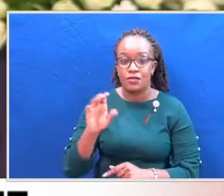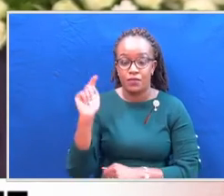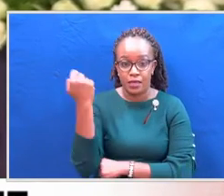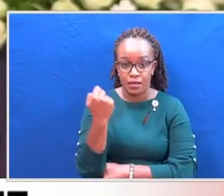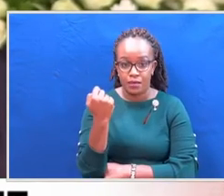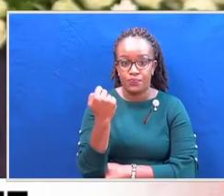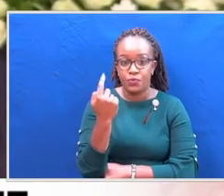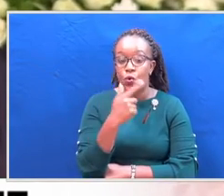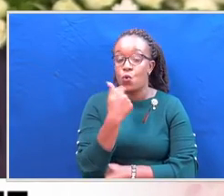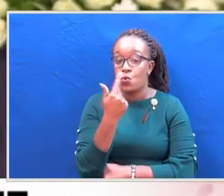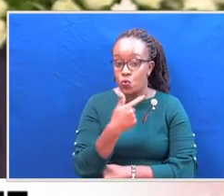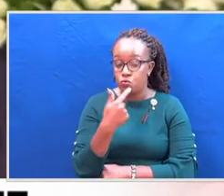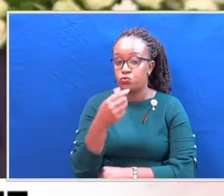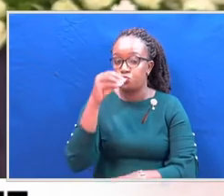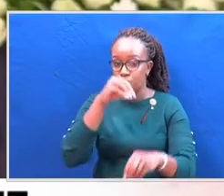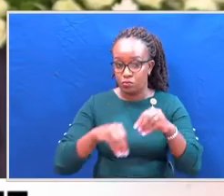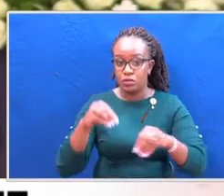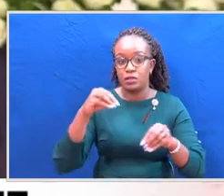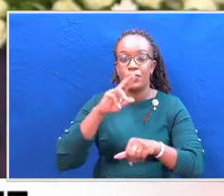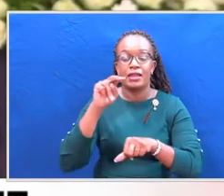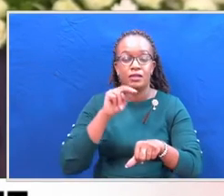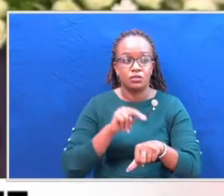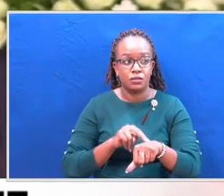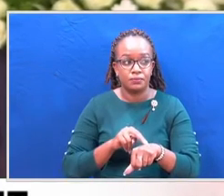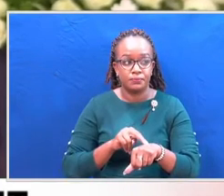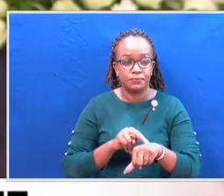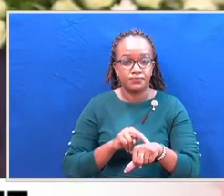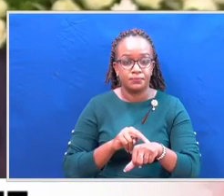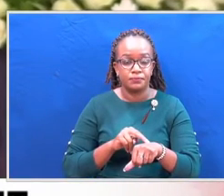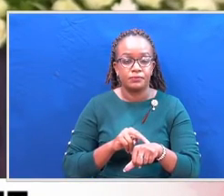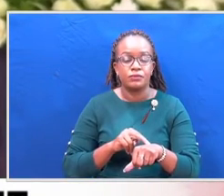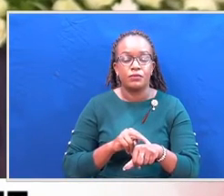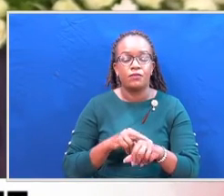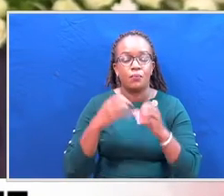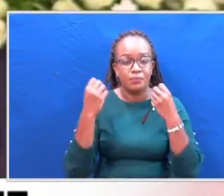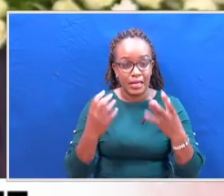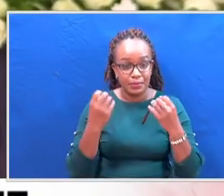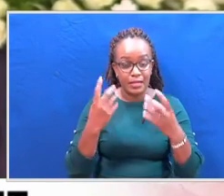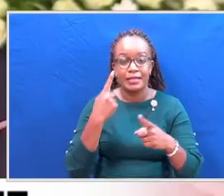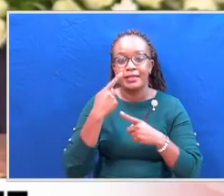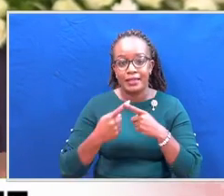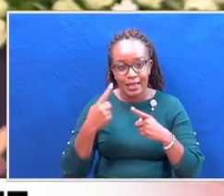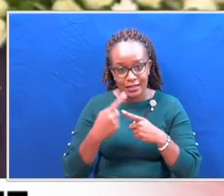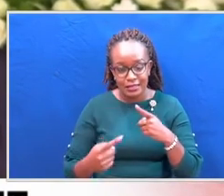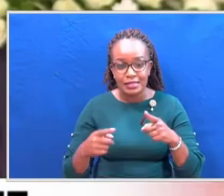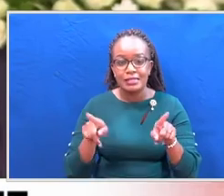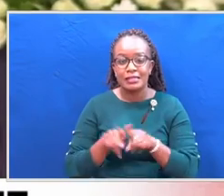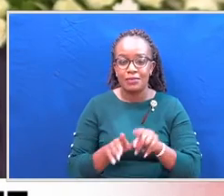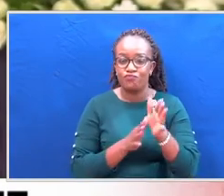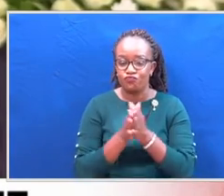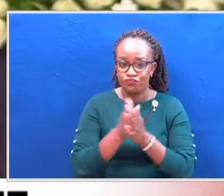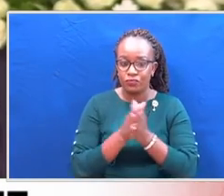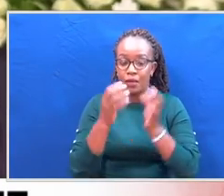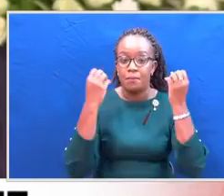whose immeasurable contributions to the nation spanned many decades and inspired millions of